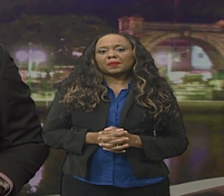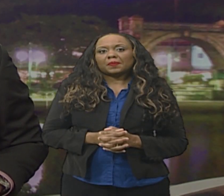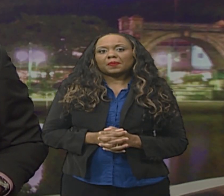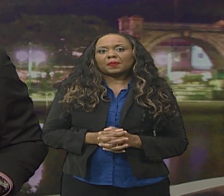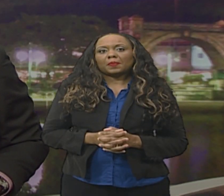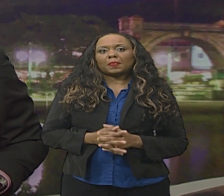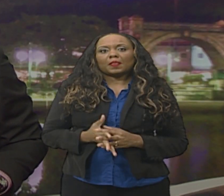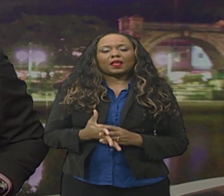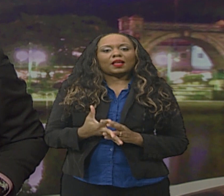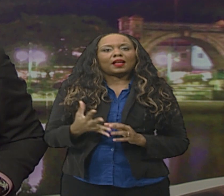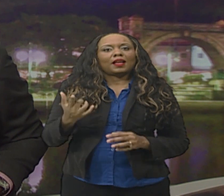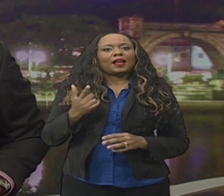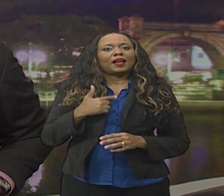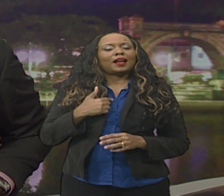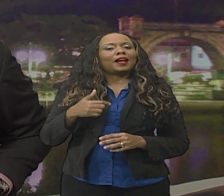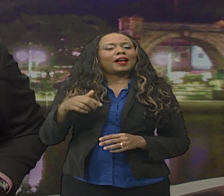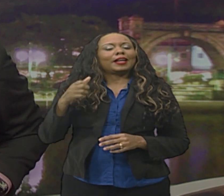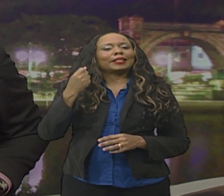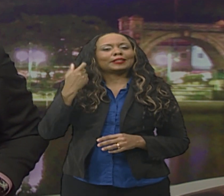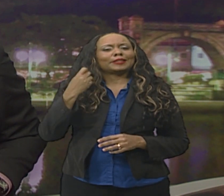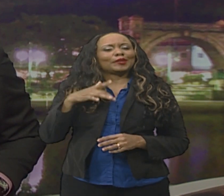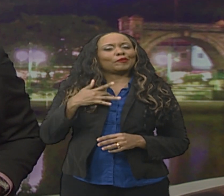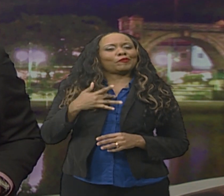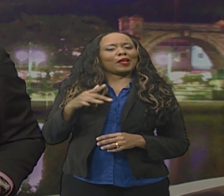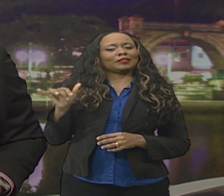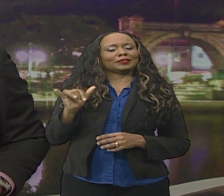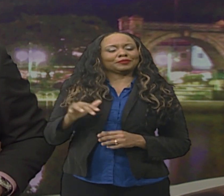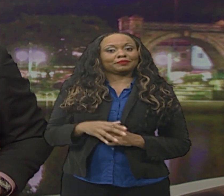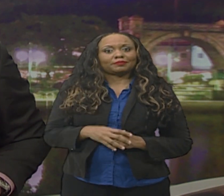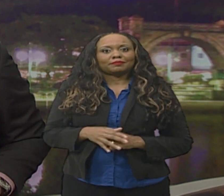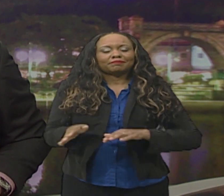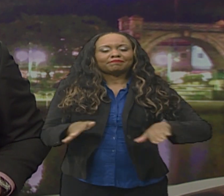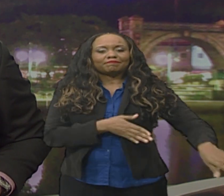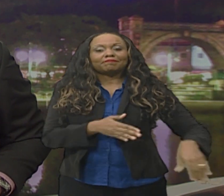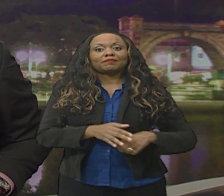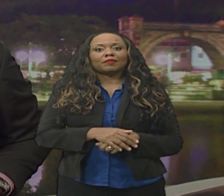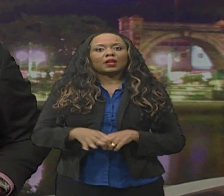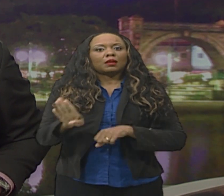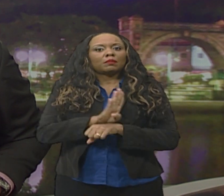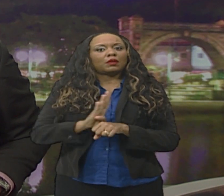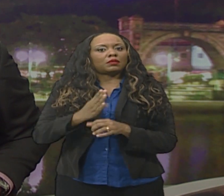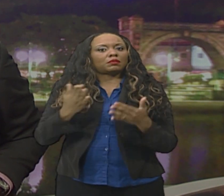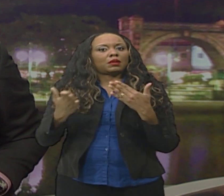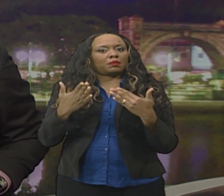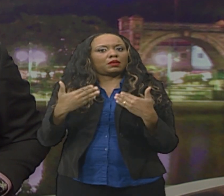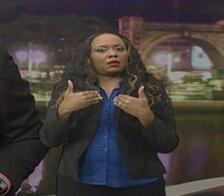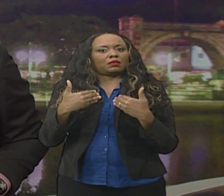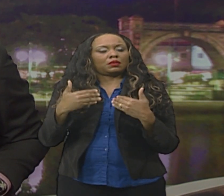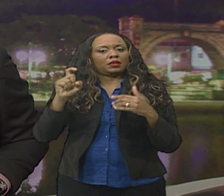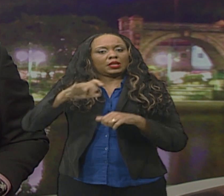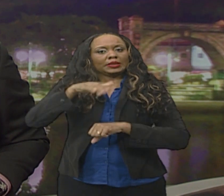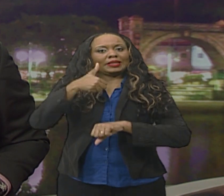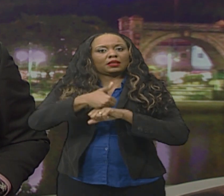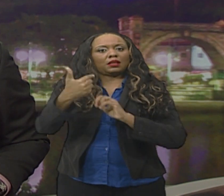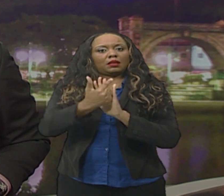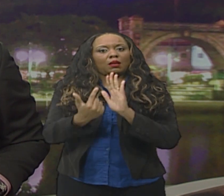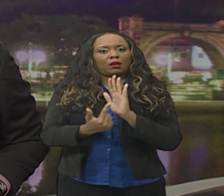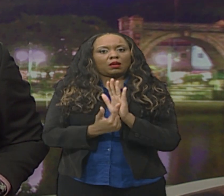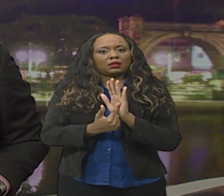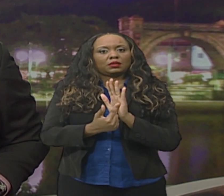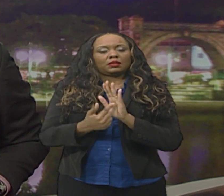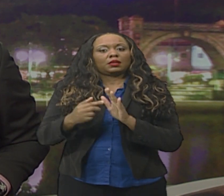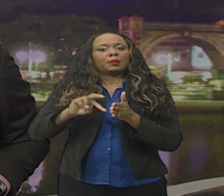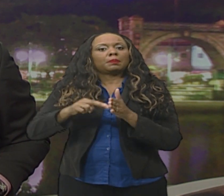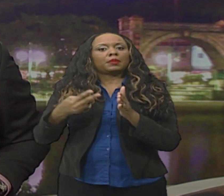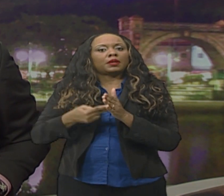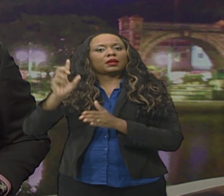And I could definitely relate to some of those stories. Well, in other news, Barbados may have to follow the United Kingdom and pass laws prohibiting government from entering